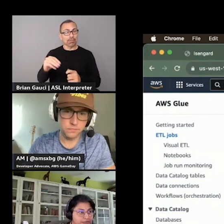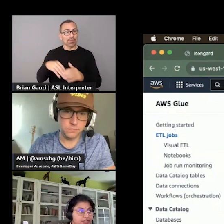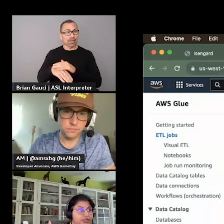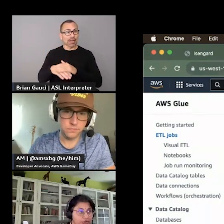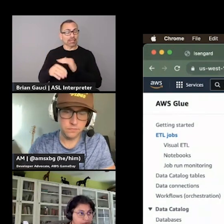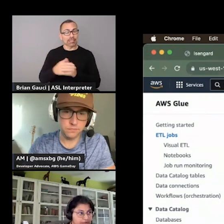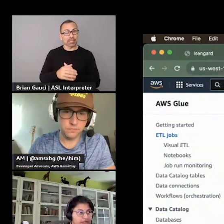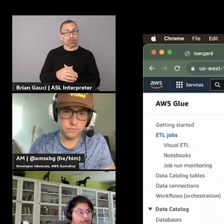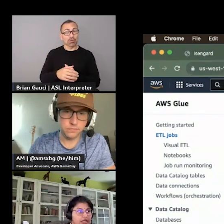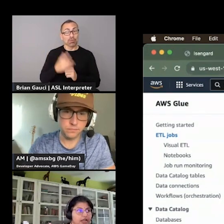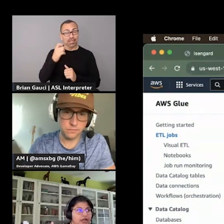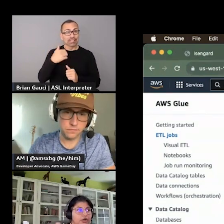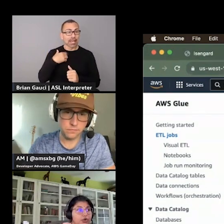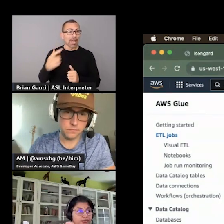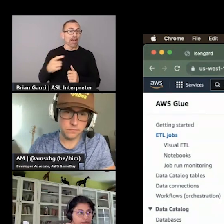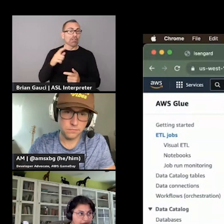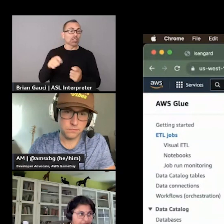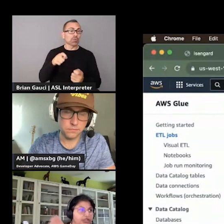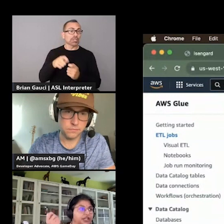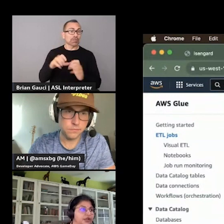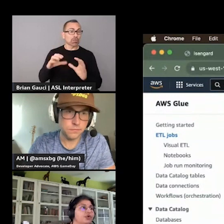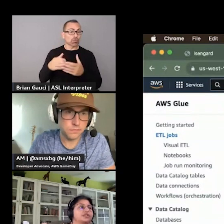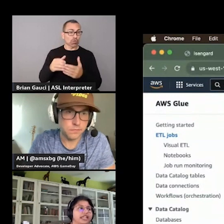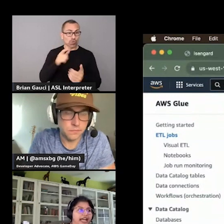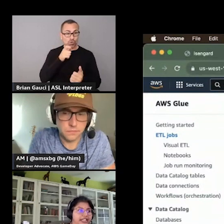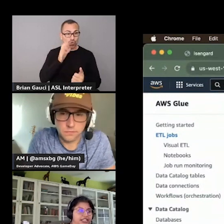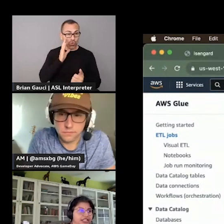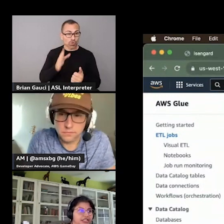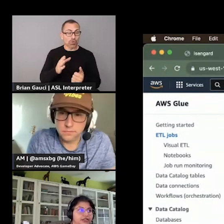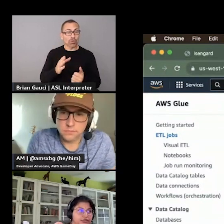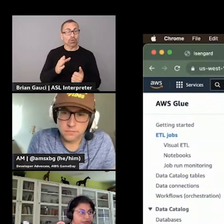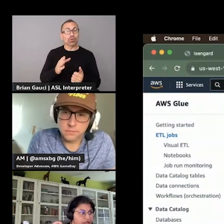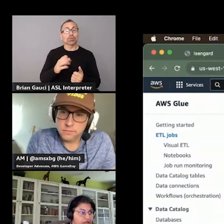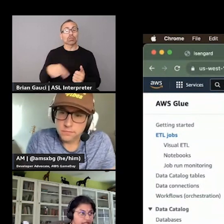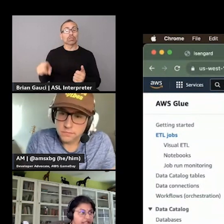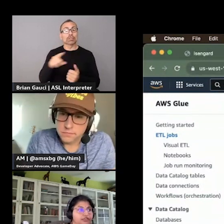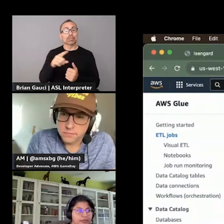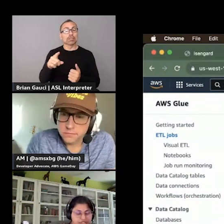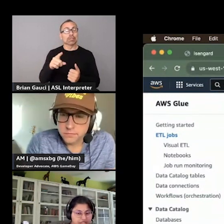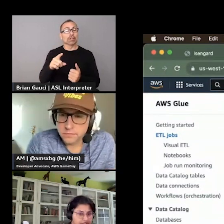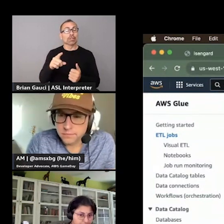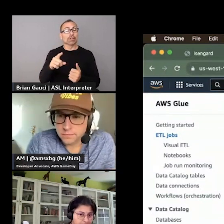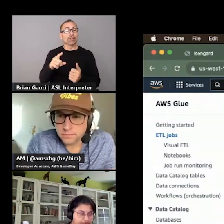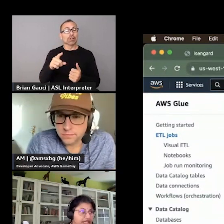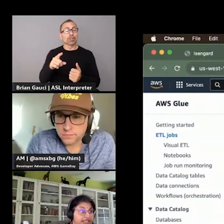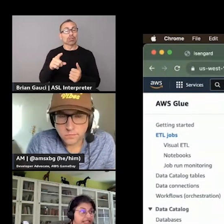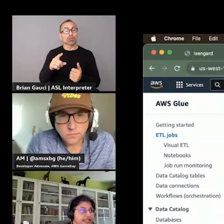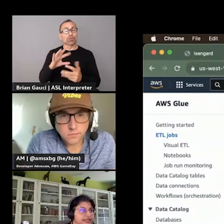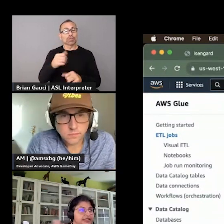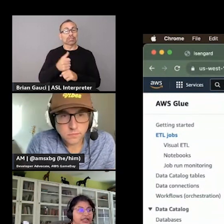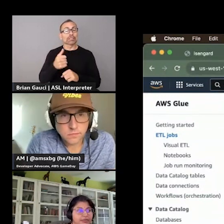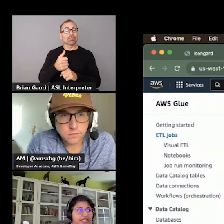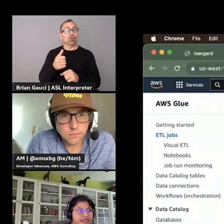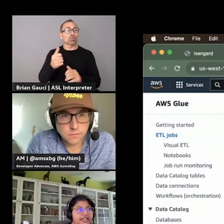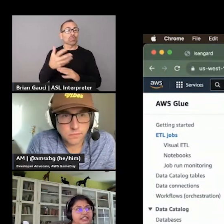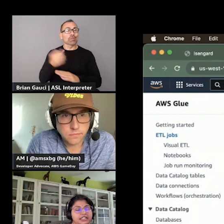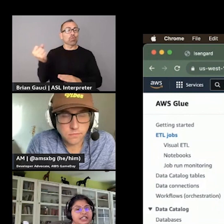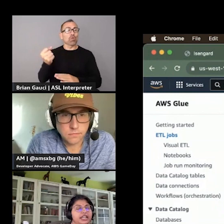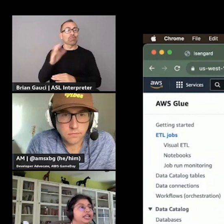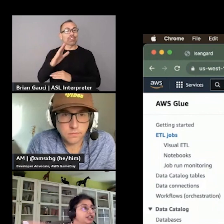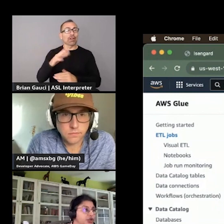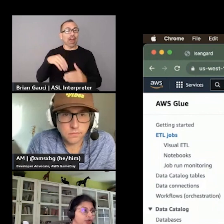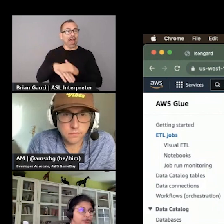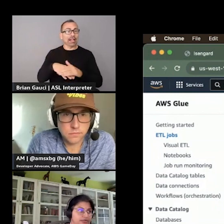allowed principals group whom you will actually revoke the access from the Lake Formation console. And then that means